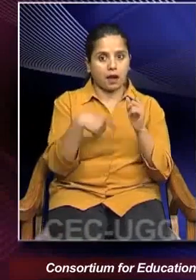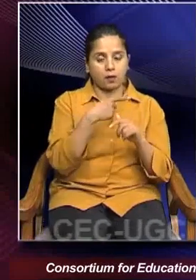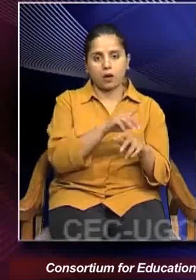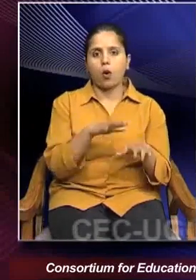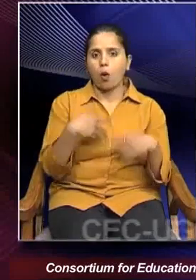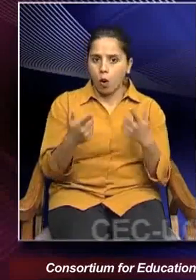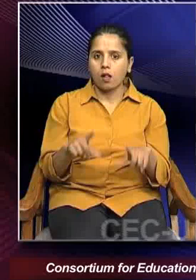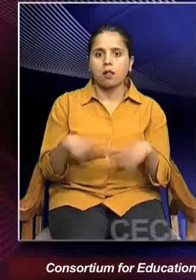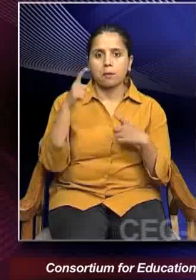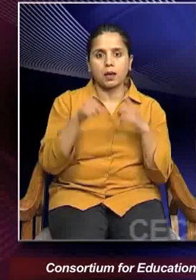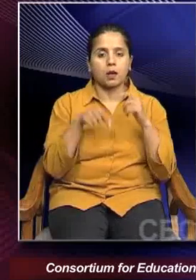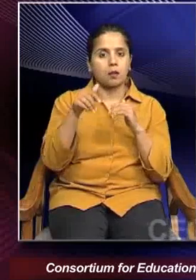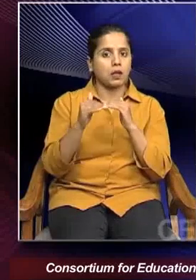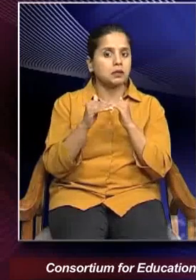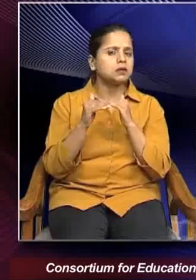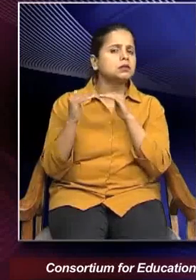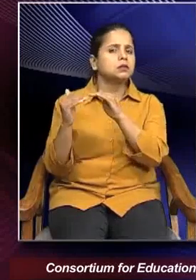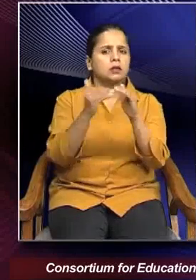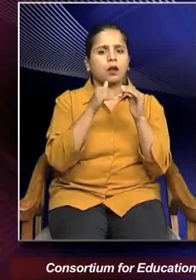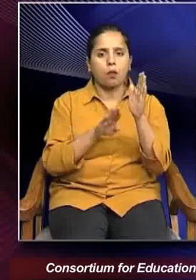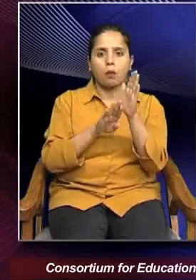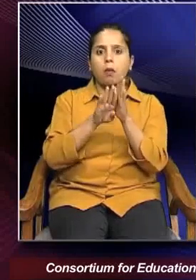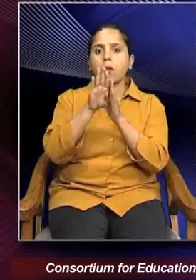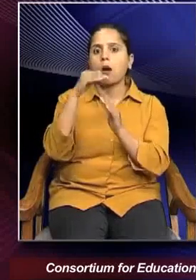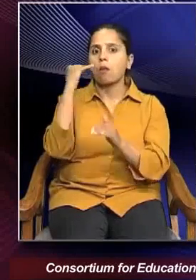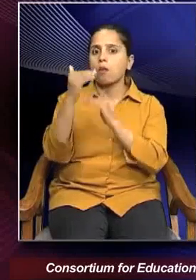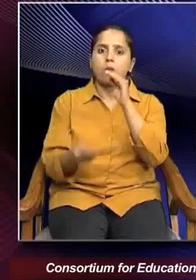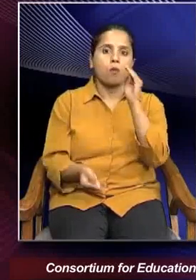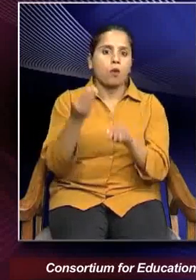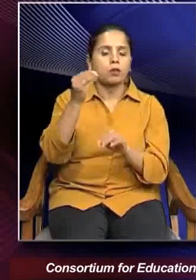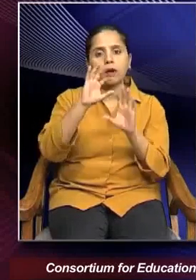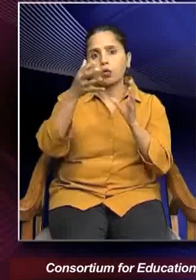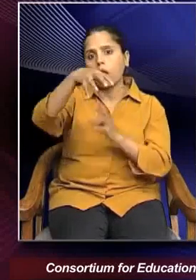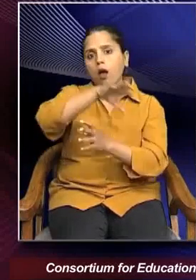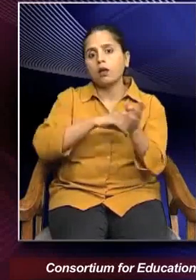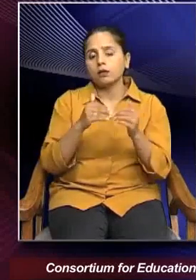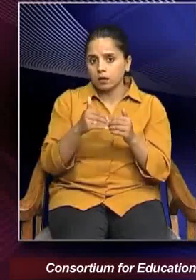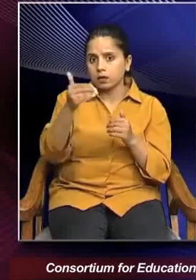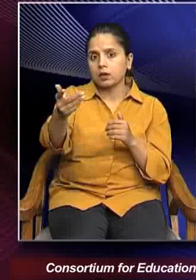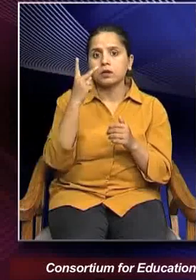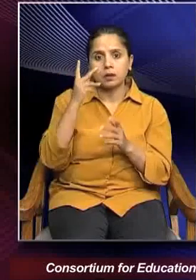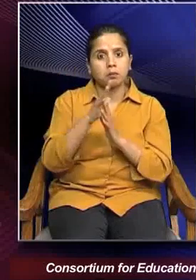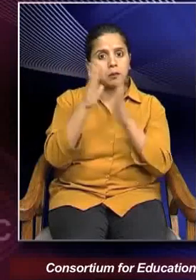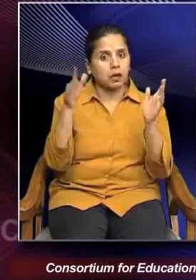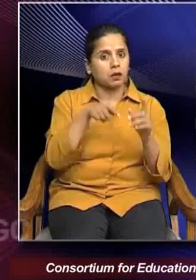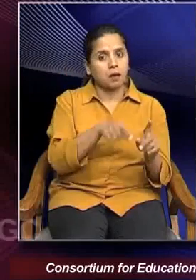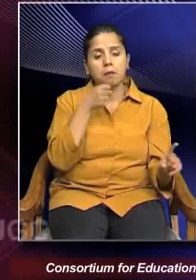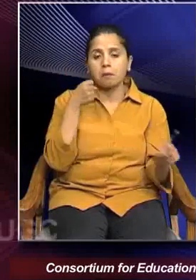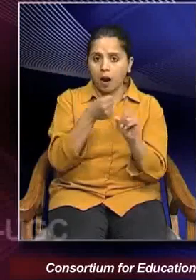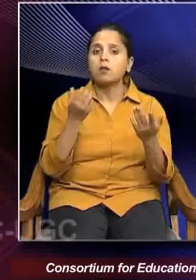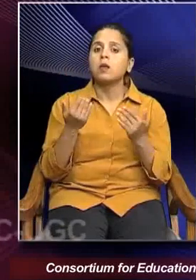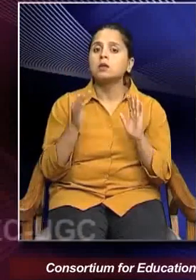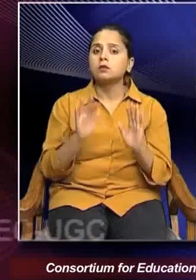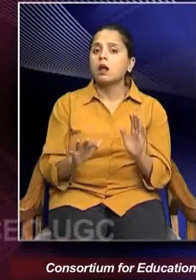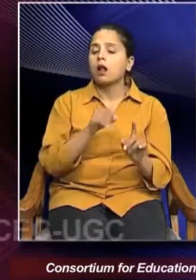living is rising in some of the selected countries in the world, that is also going to have a very detrimental impact